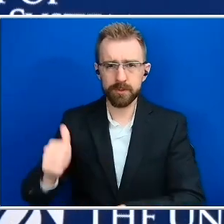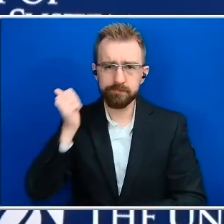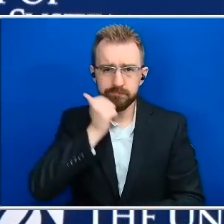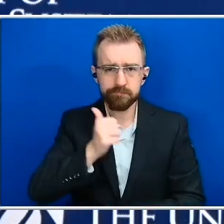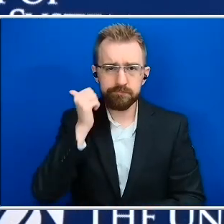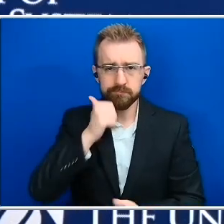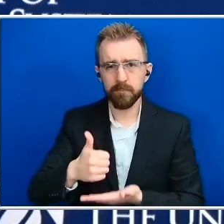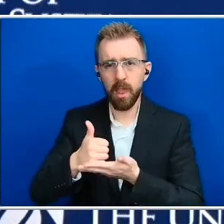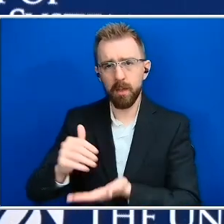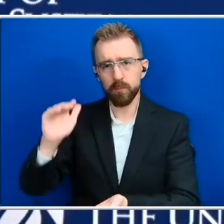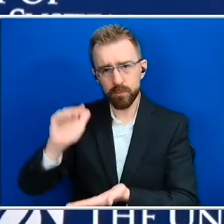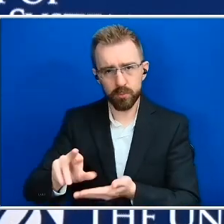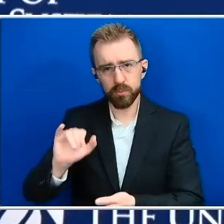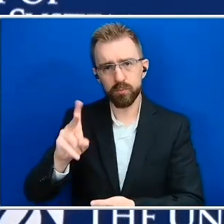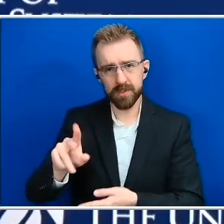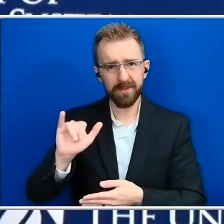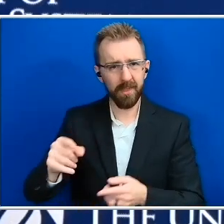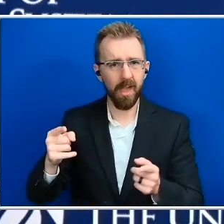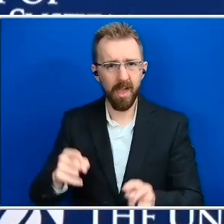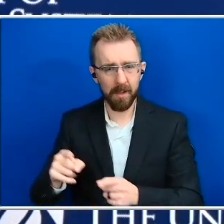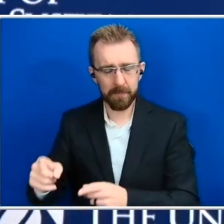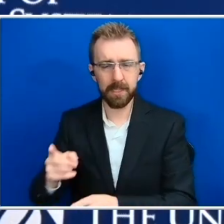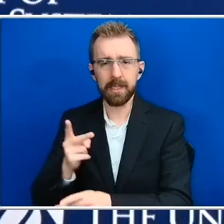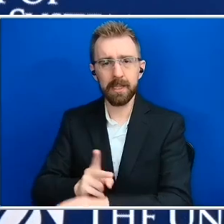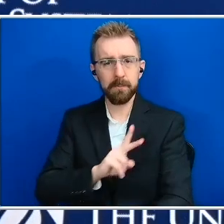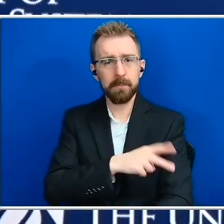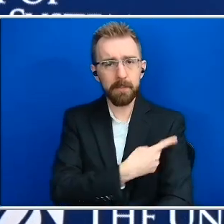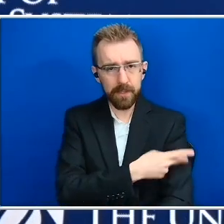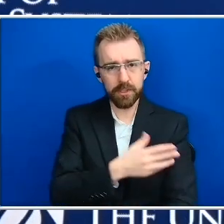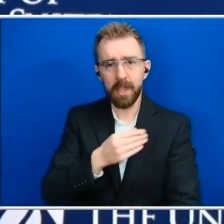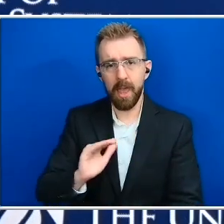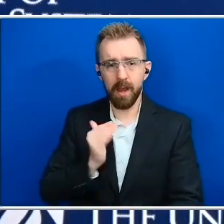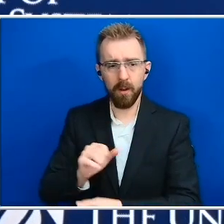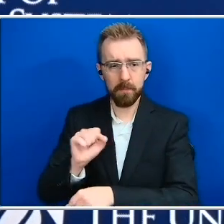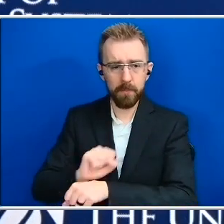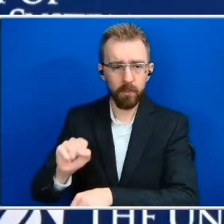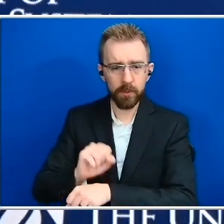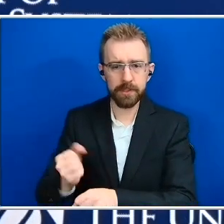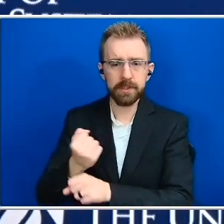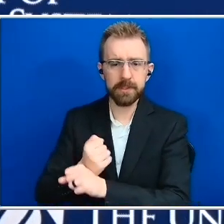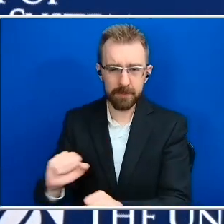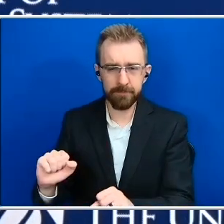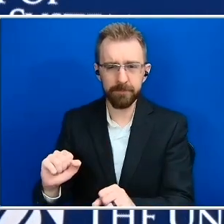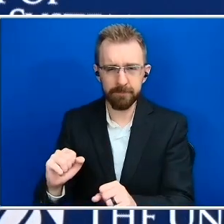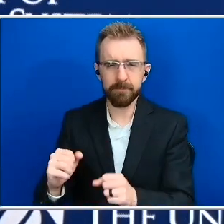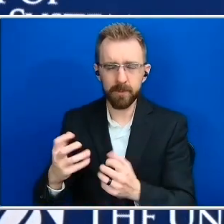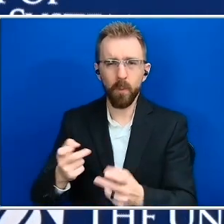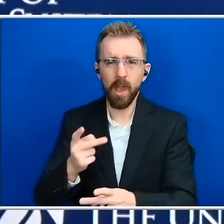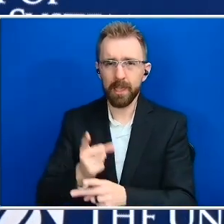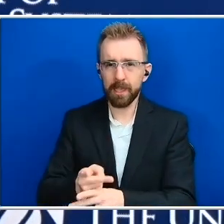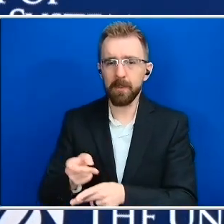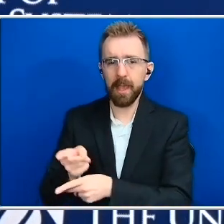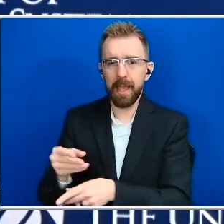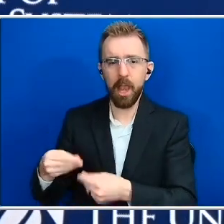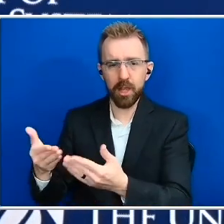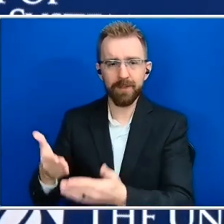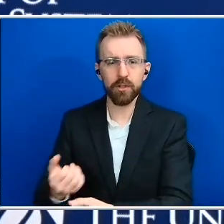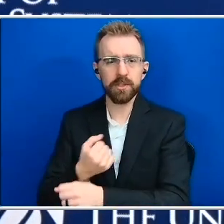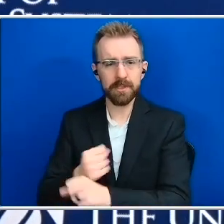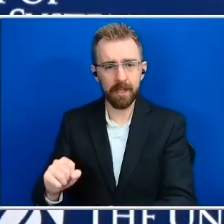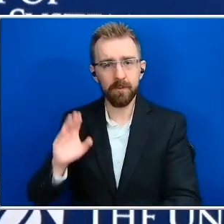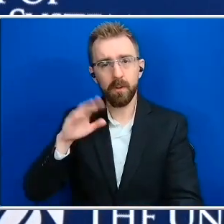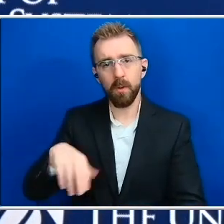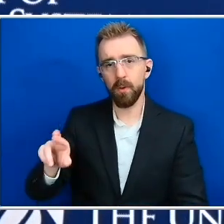that happening, to keep our patients and our employees safe. Again, we want to keep our caregivers safe. We know that in Rwanda, in the most